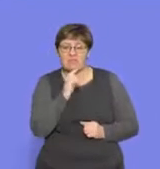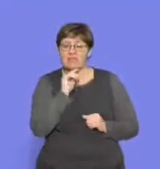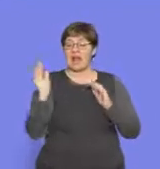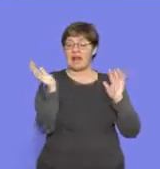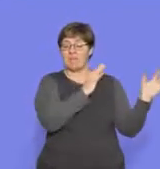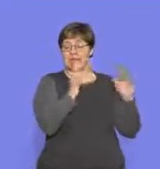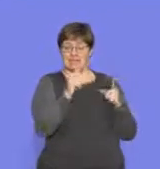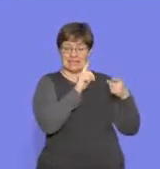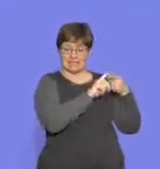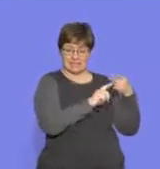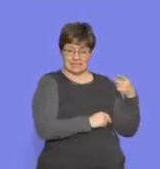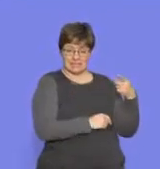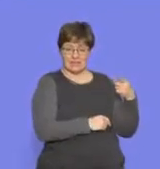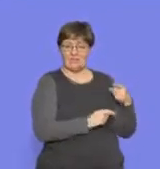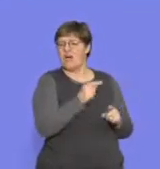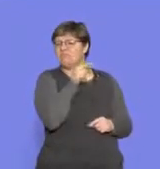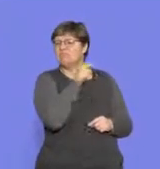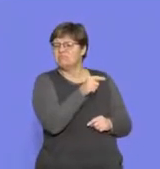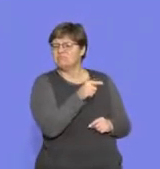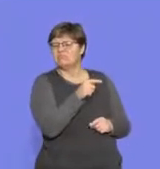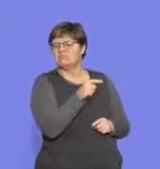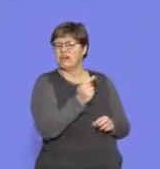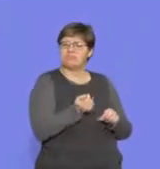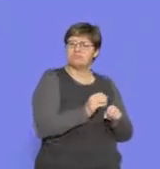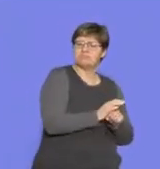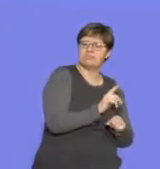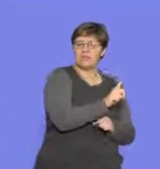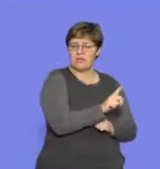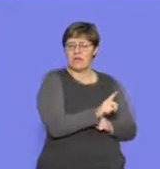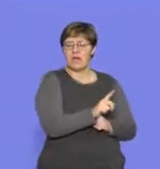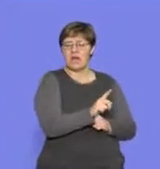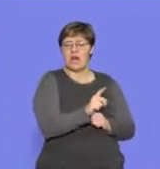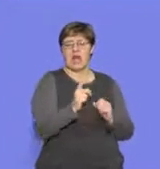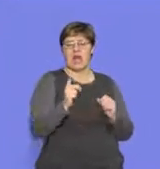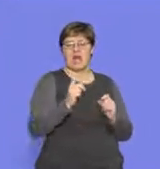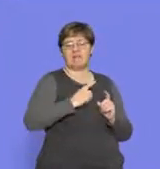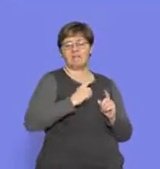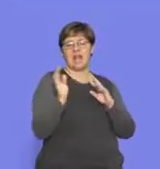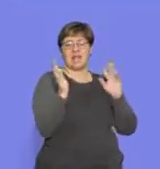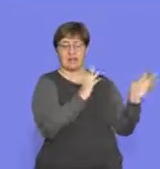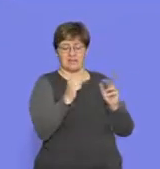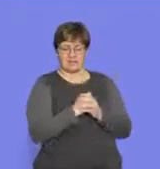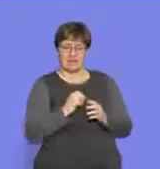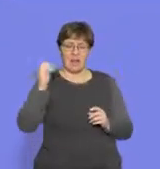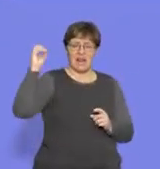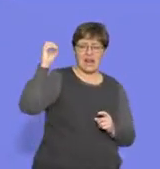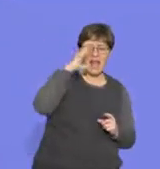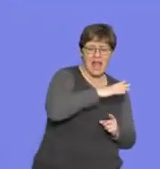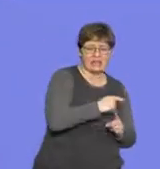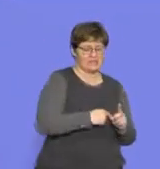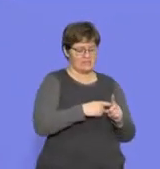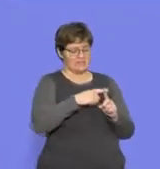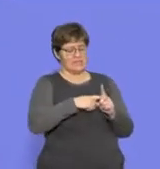factors, we refer to those factors that are aspects of the climate. So the light and the availability of